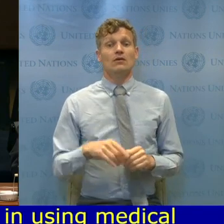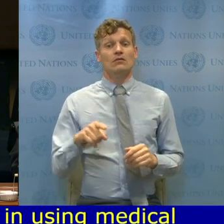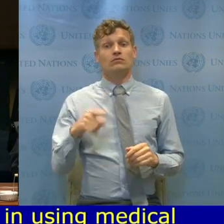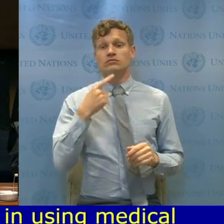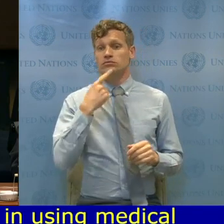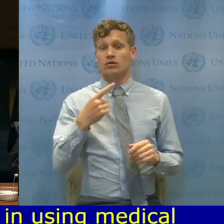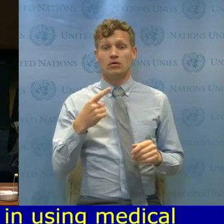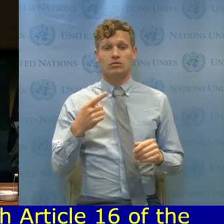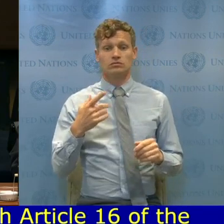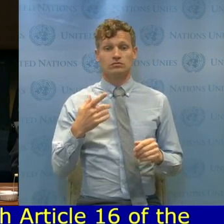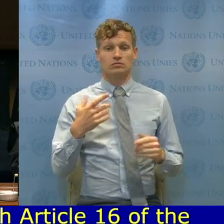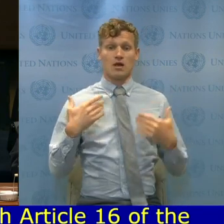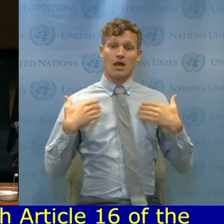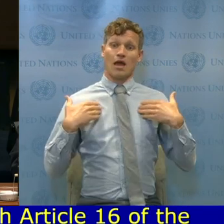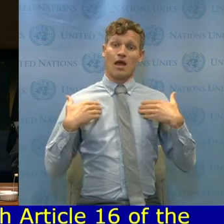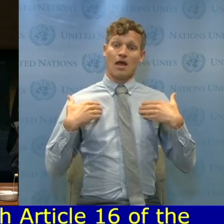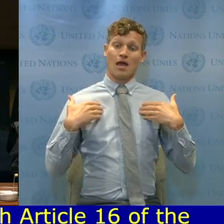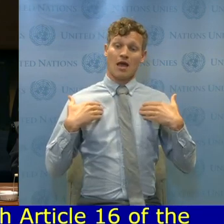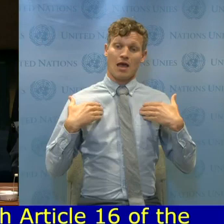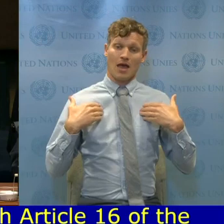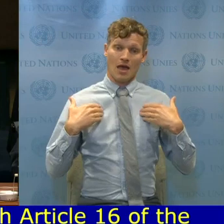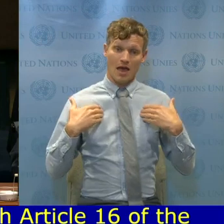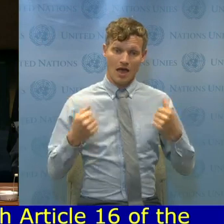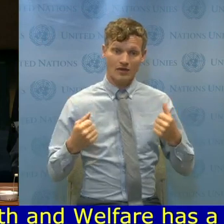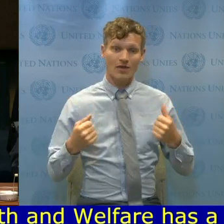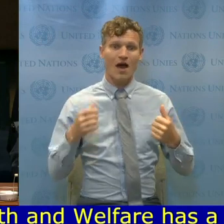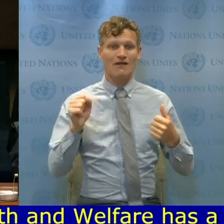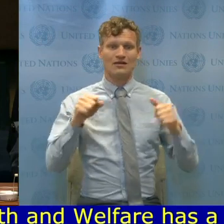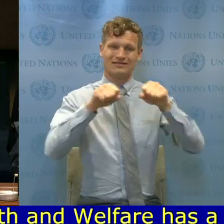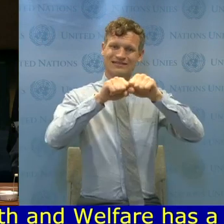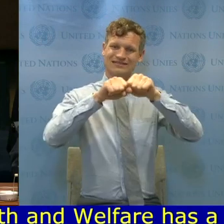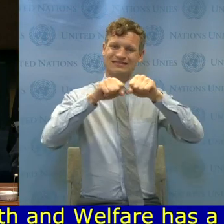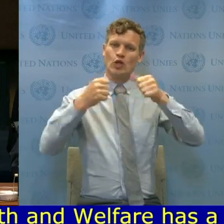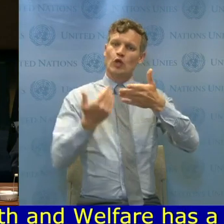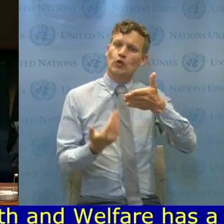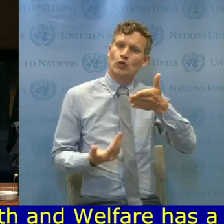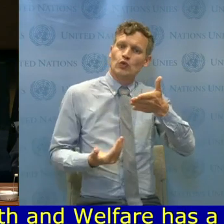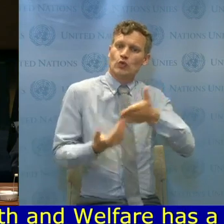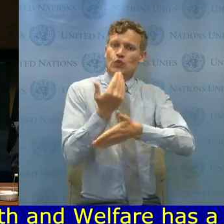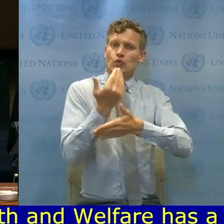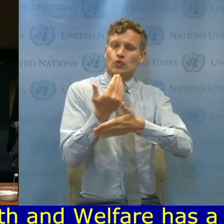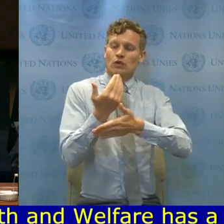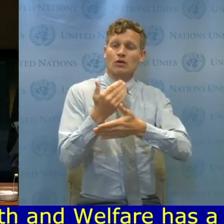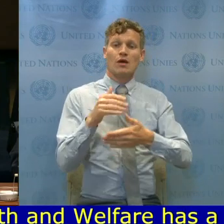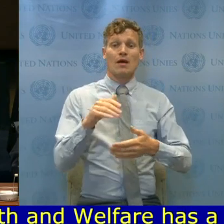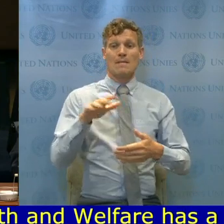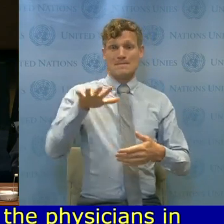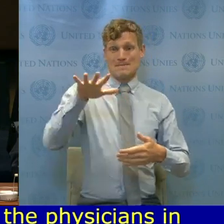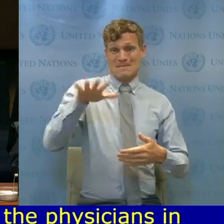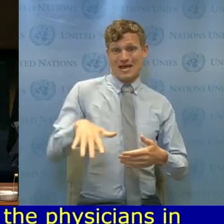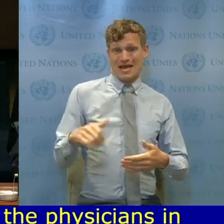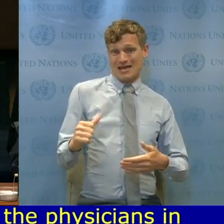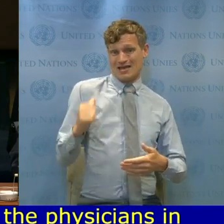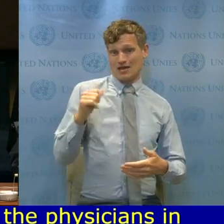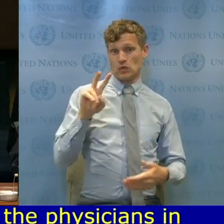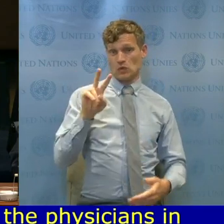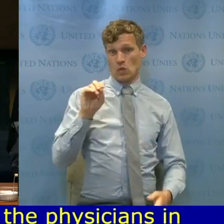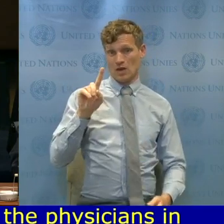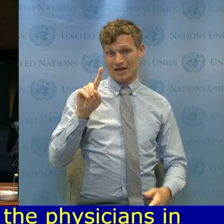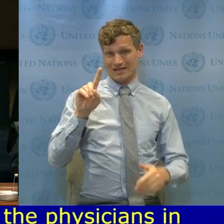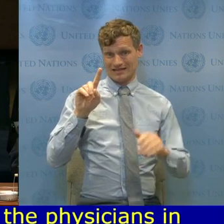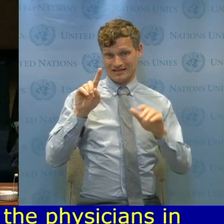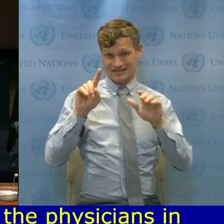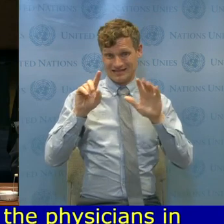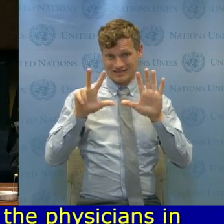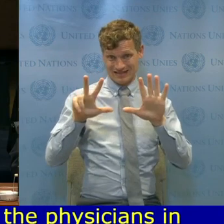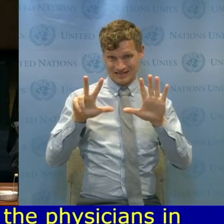the health of persons with disabilities since May 2018. This system is designed to enable persons